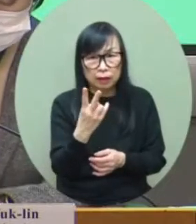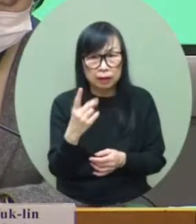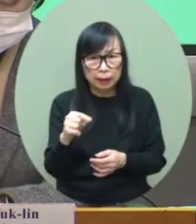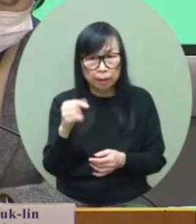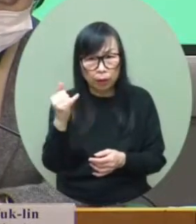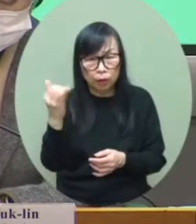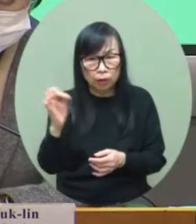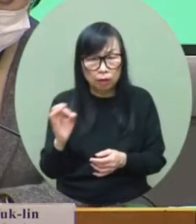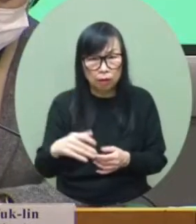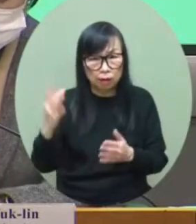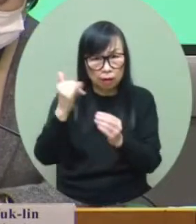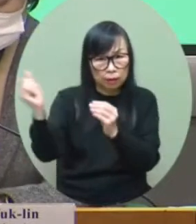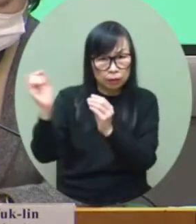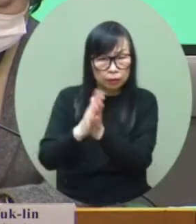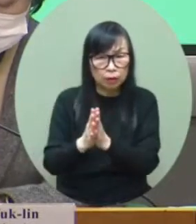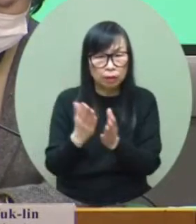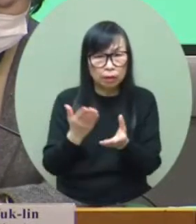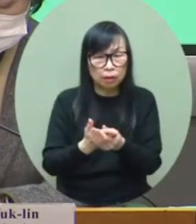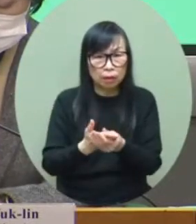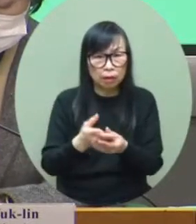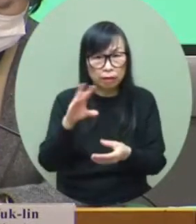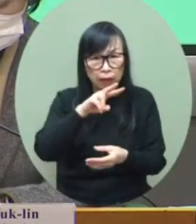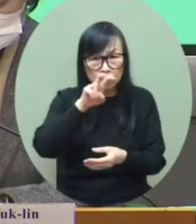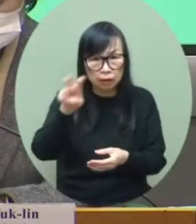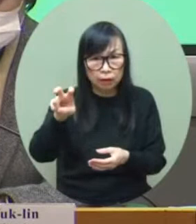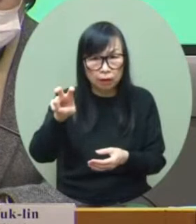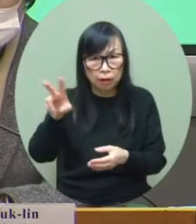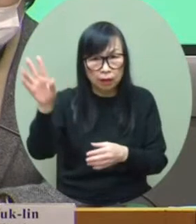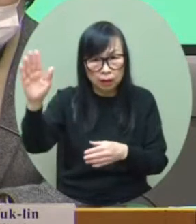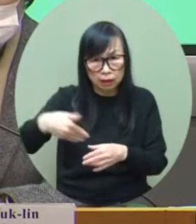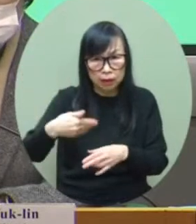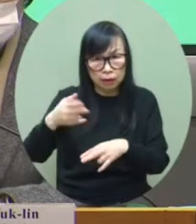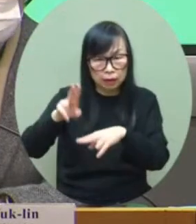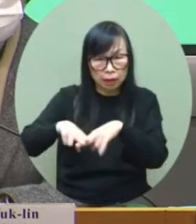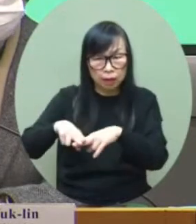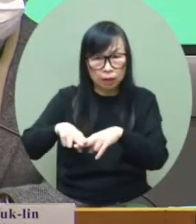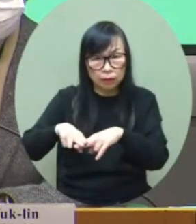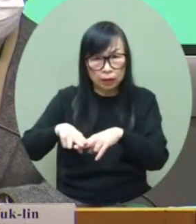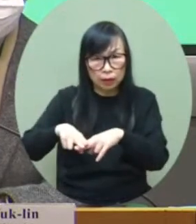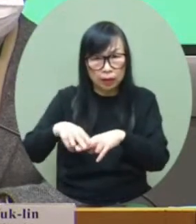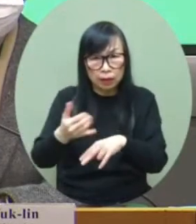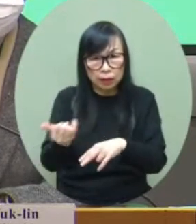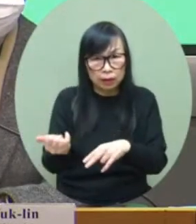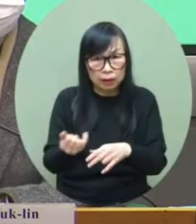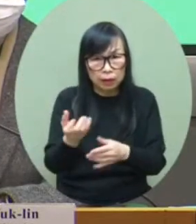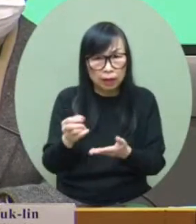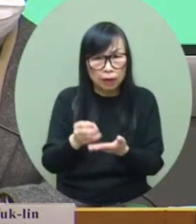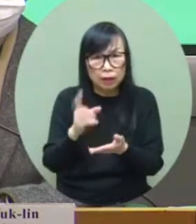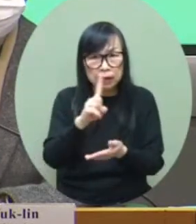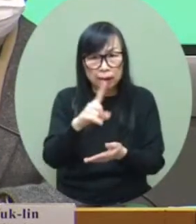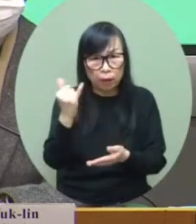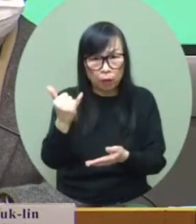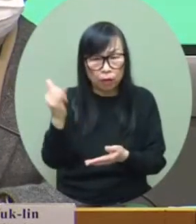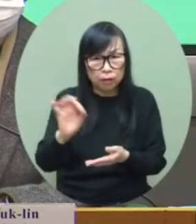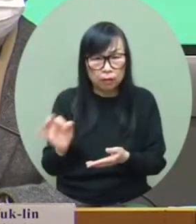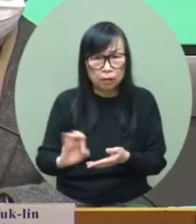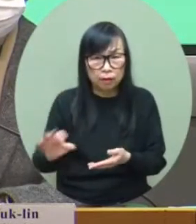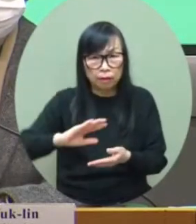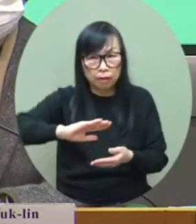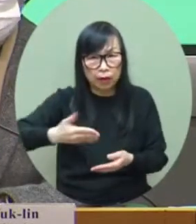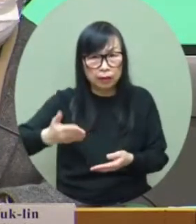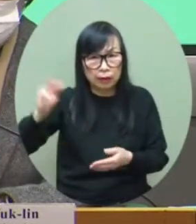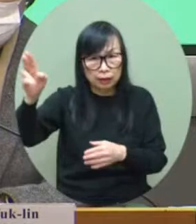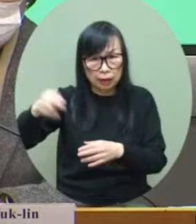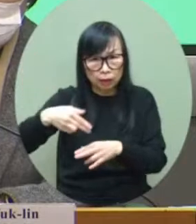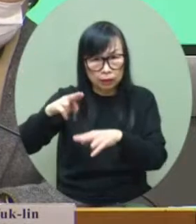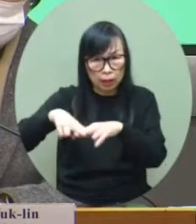for only 2.6% of our total number of confirmed cases. Among the imported cases, mainland cases only